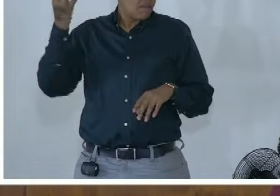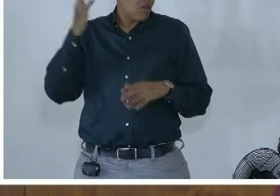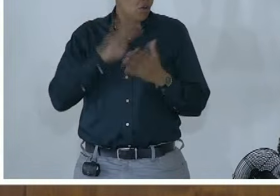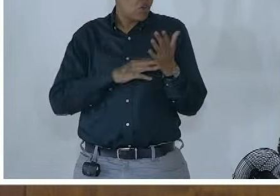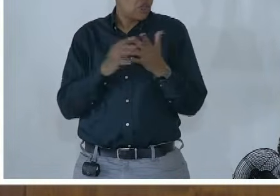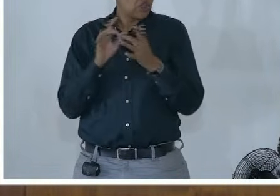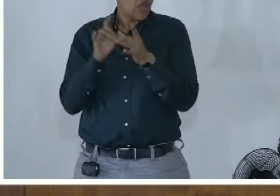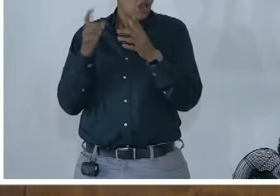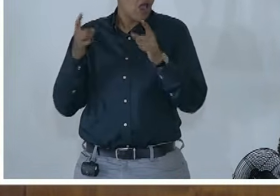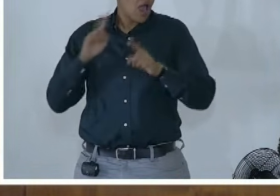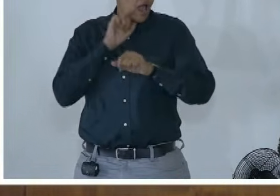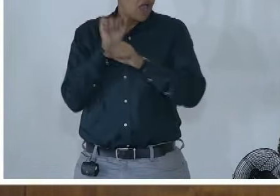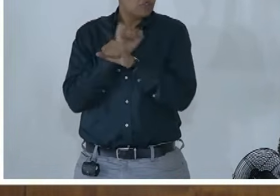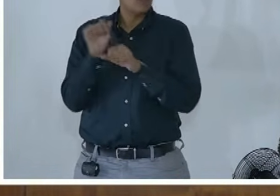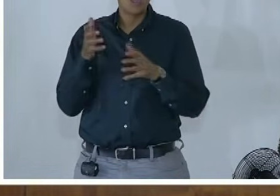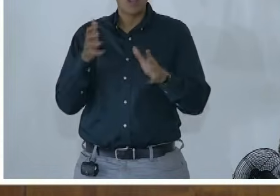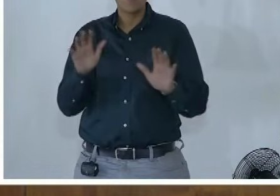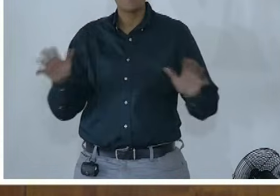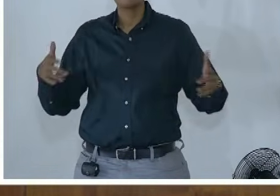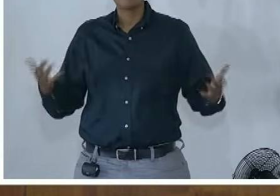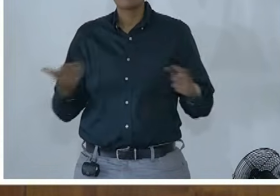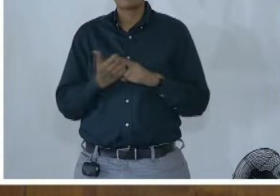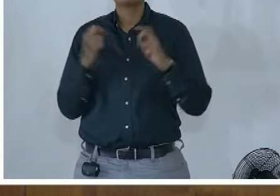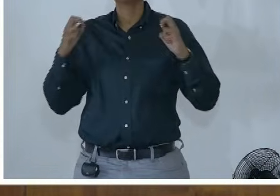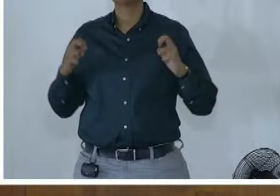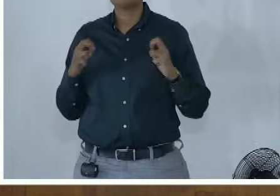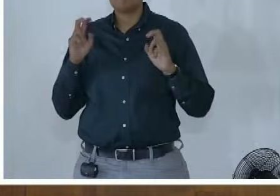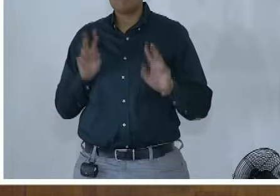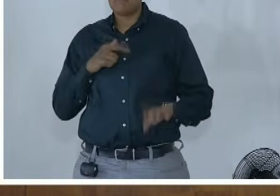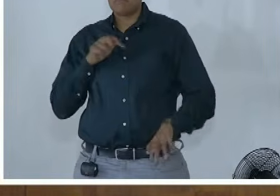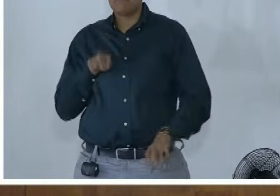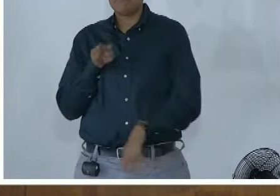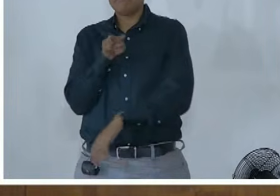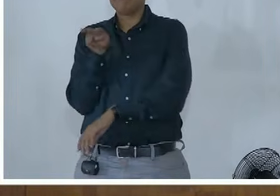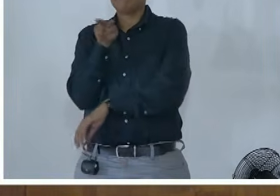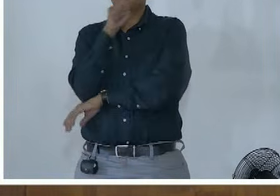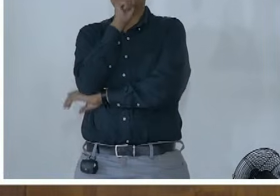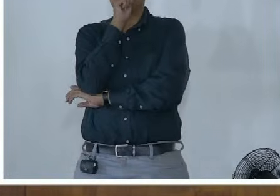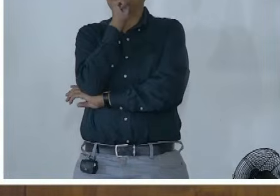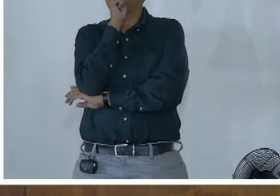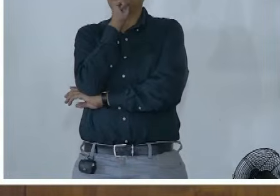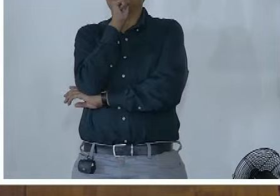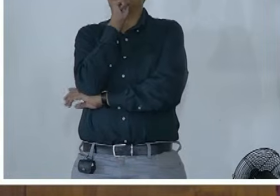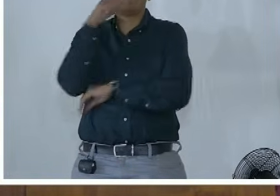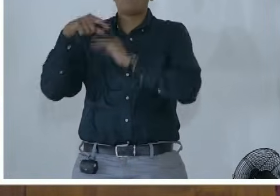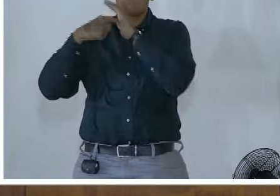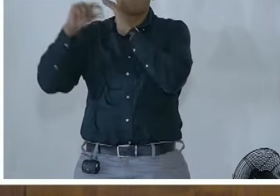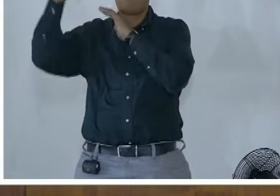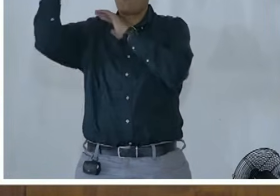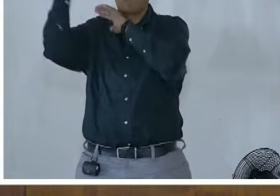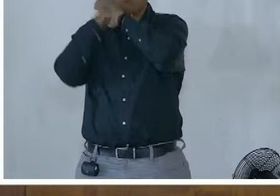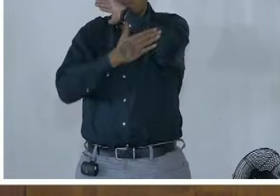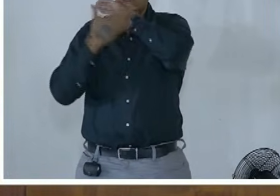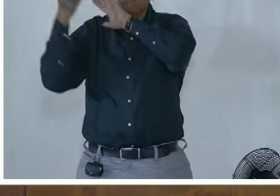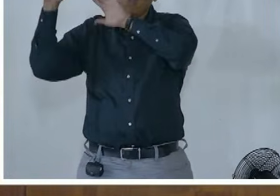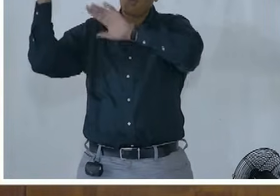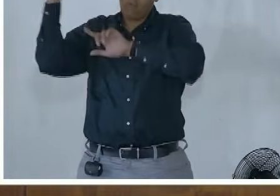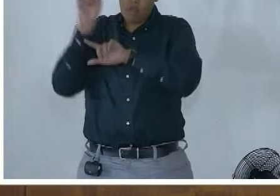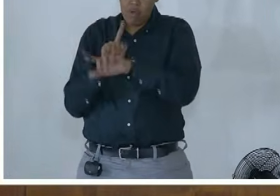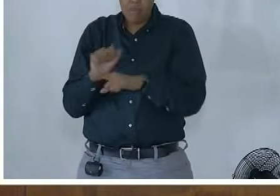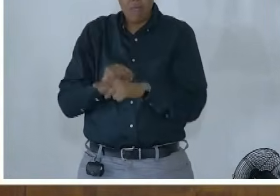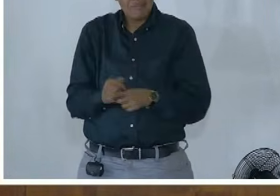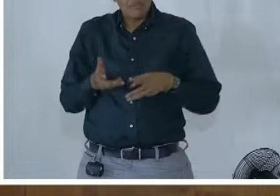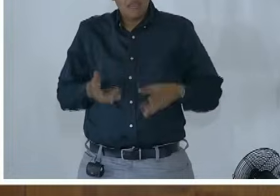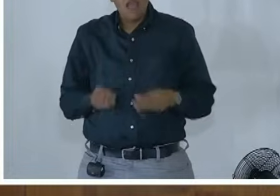schedule actually allows for mediators qualified in other countries to be allowed to practice as